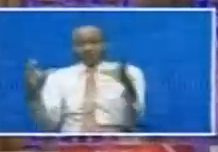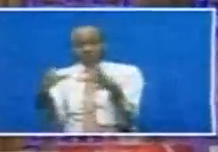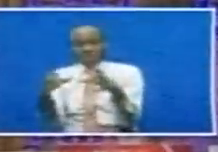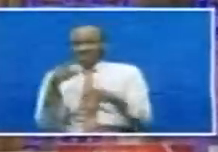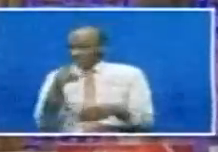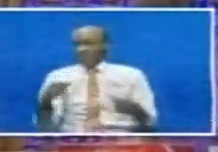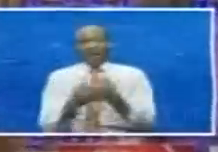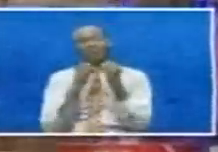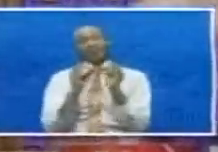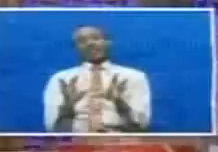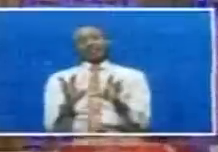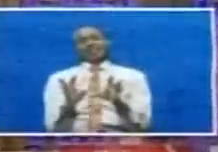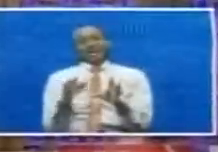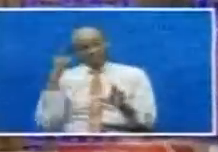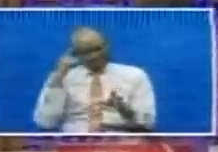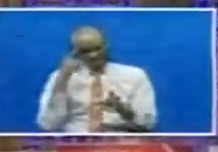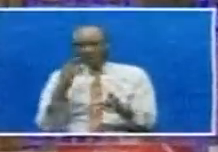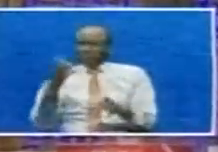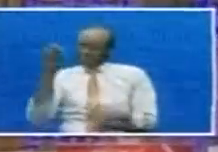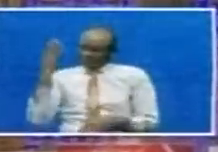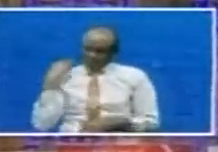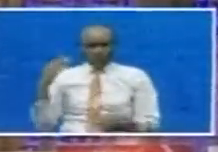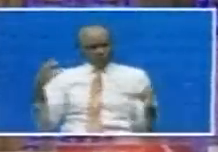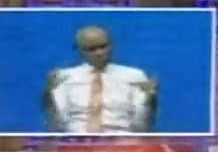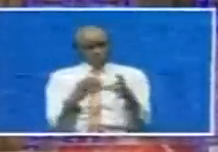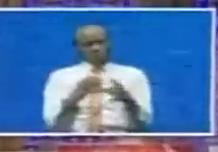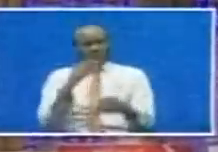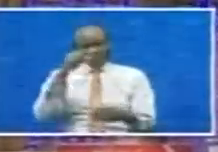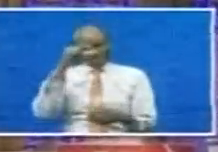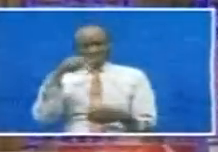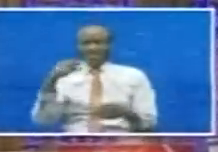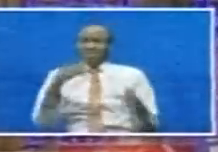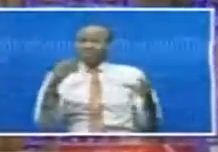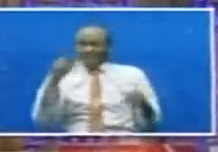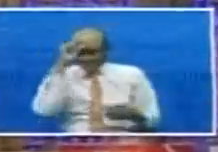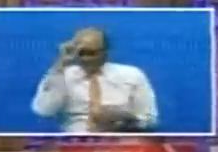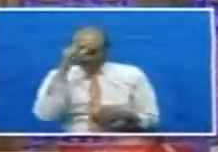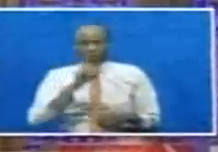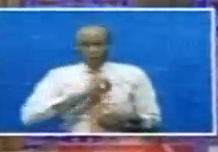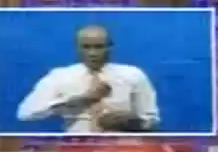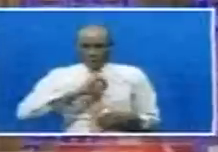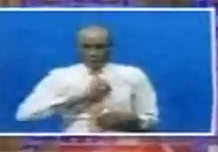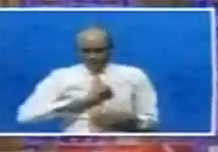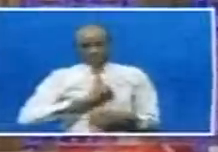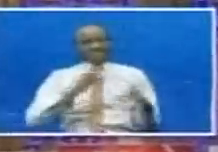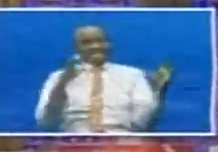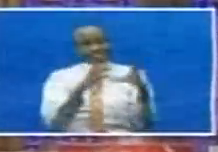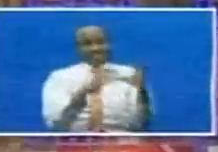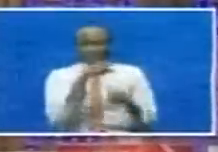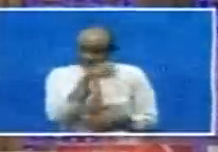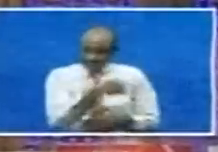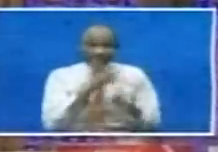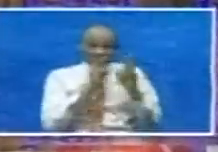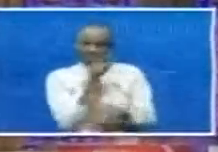not happening. The criteria that was set in this government-owned entities bill and in the Abdikader's report is